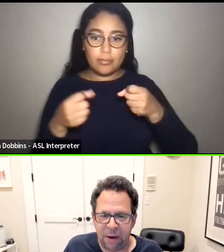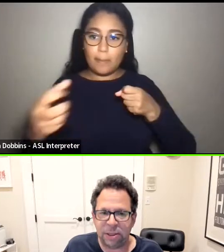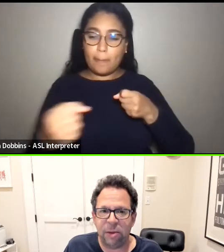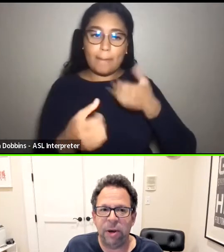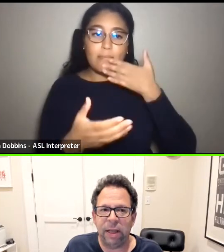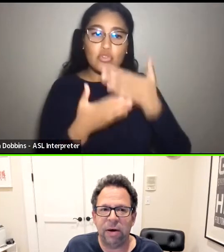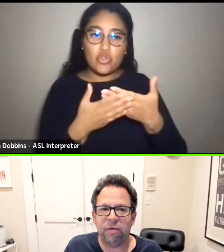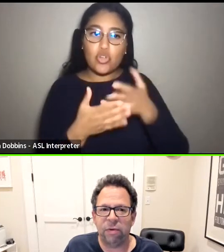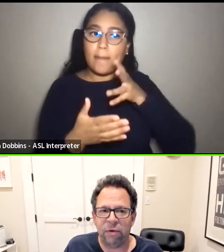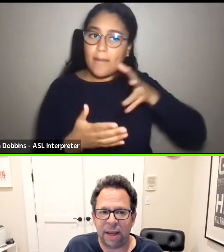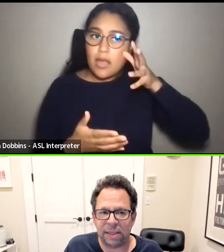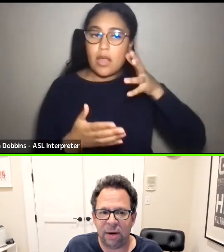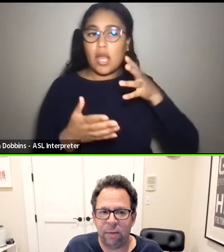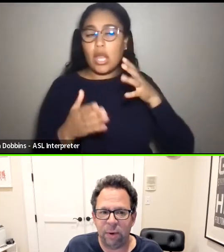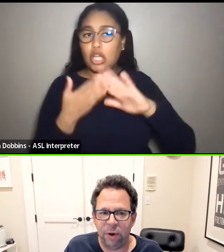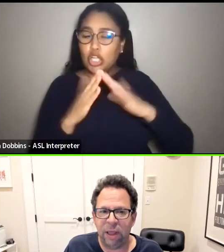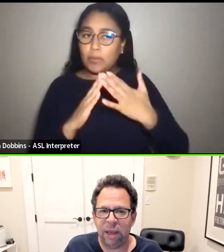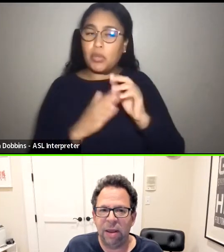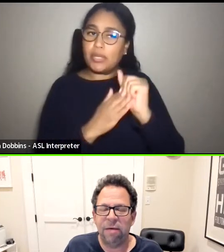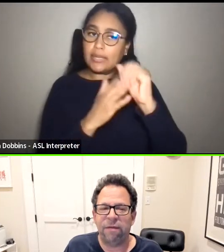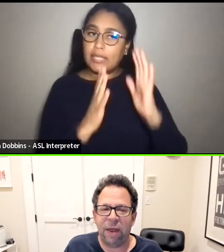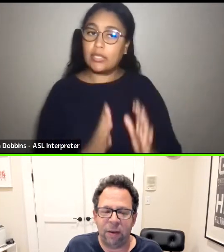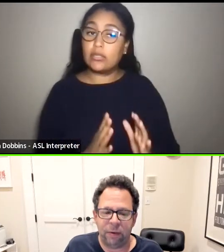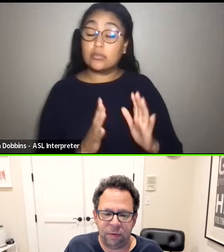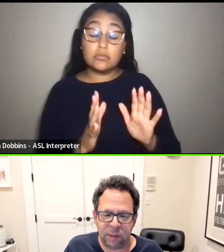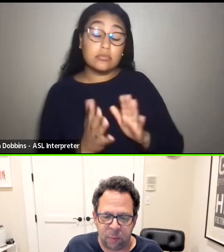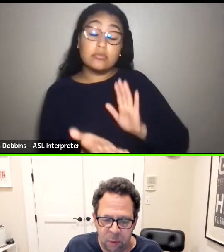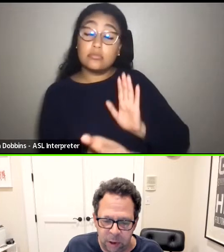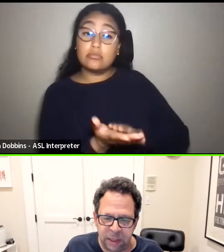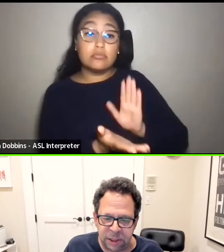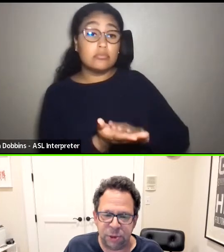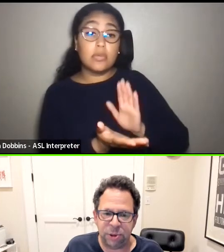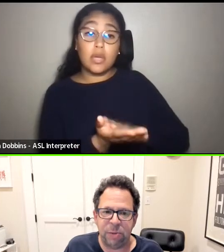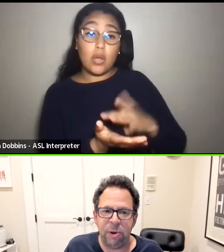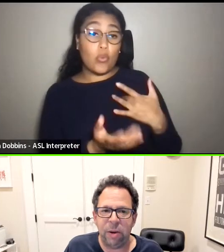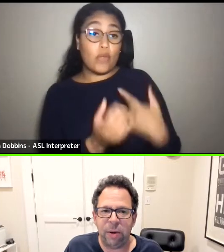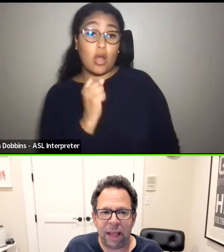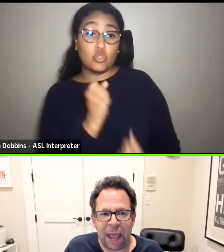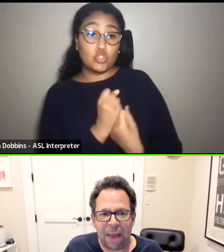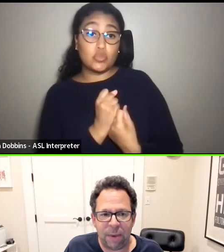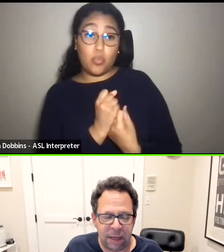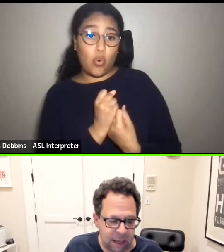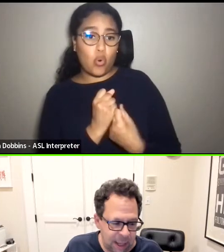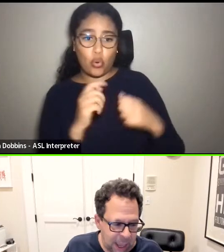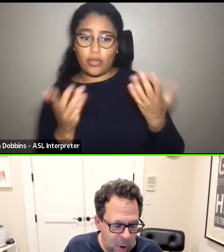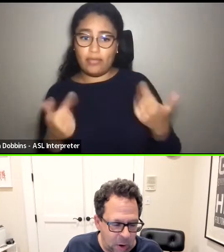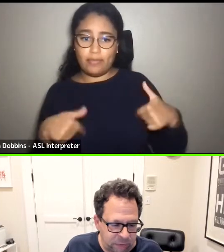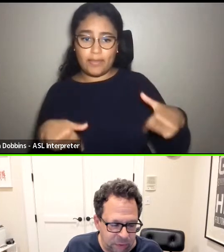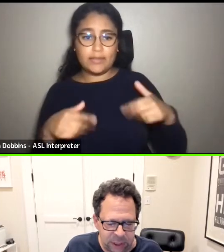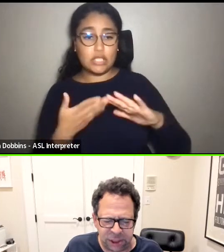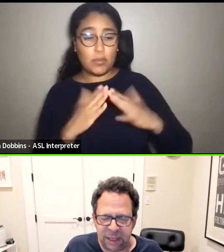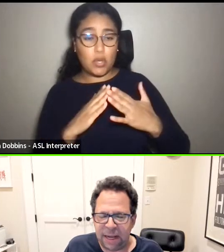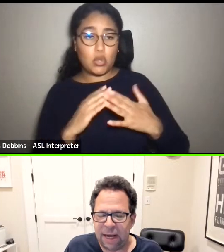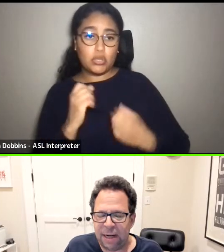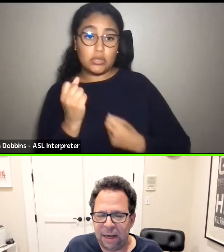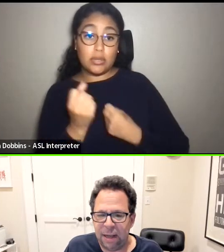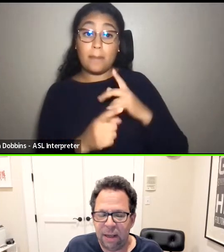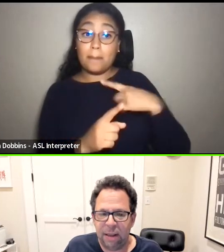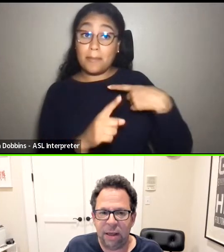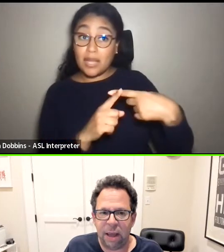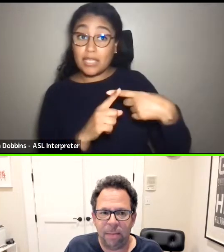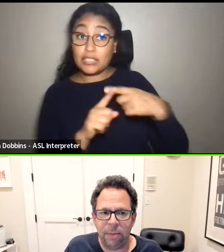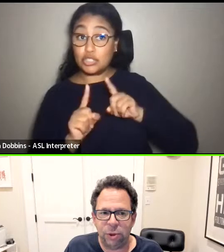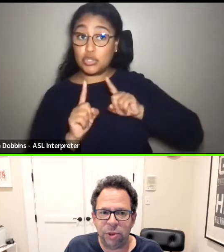group of parents, community leaders to address it. And we really felt supported as a Jewish community when that happened, and also when she